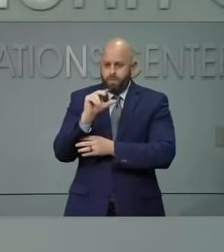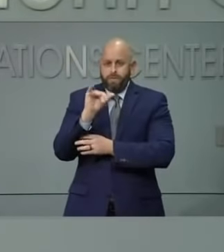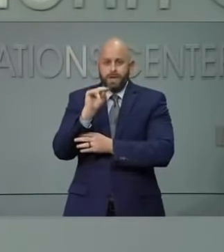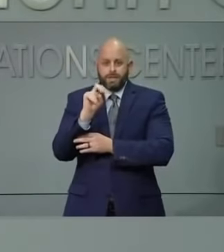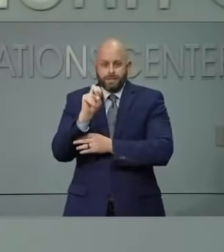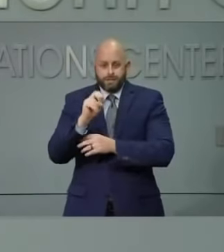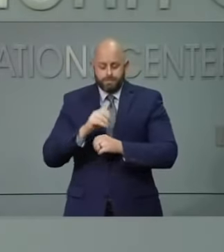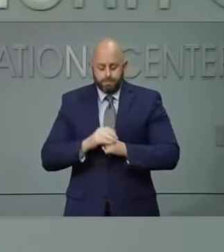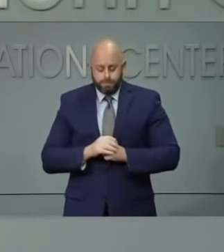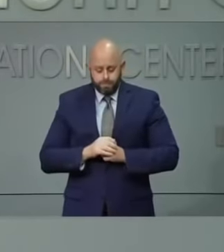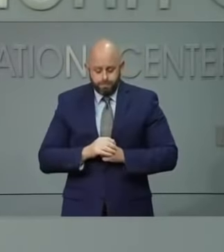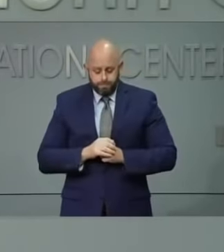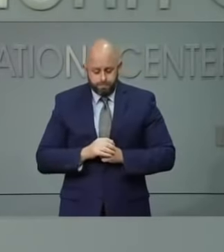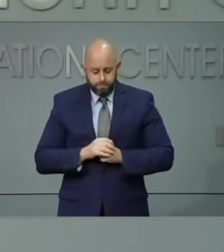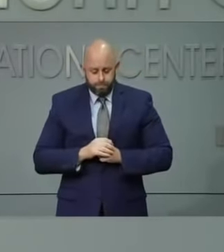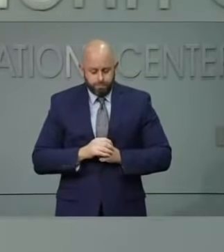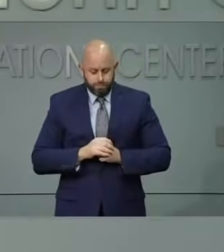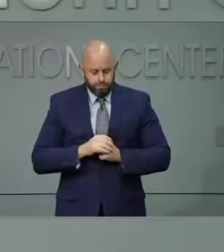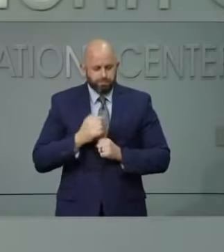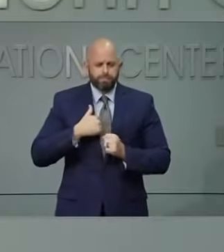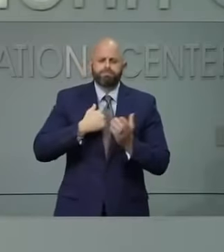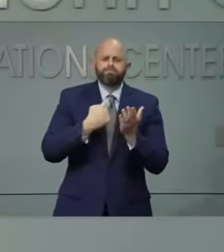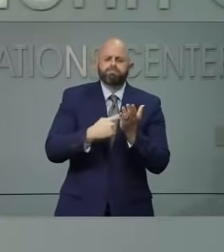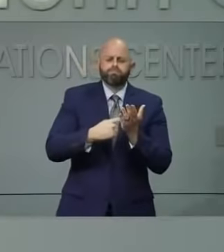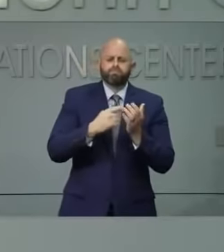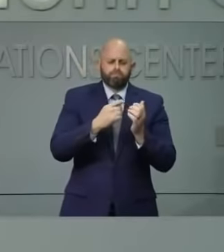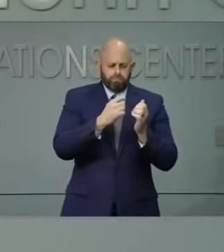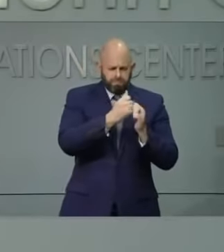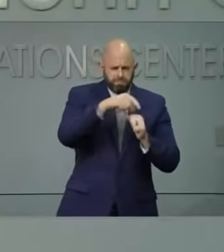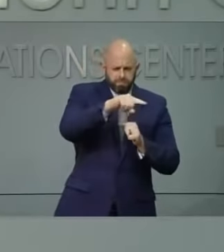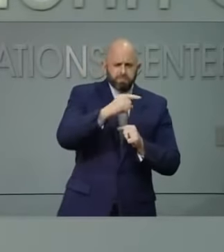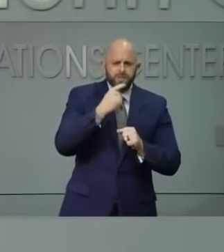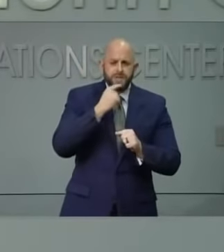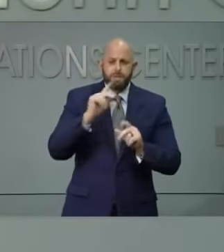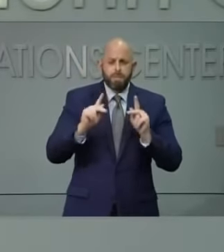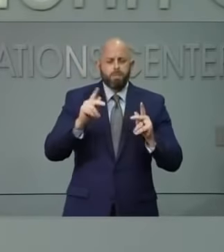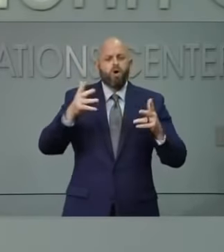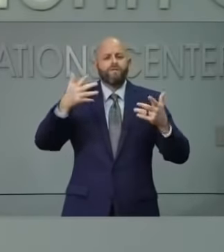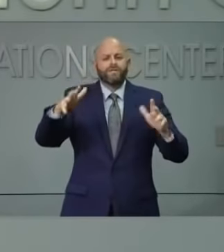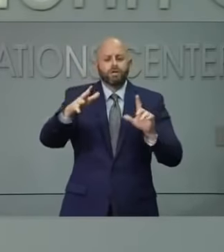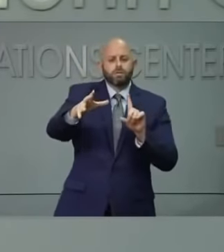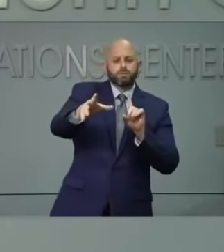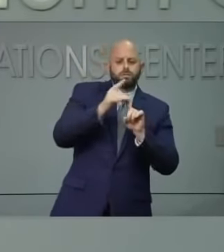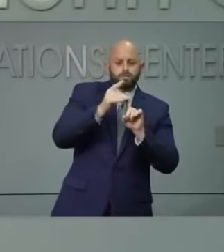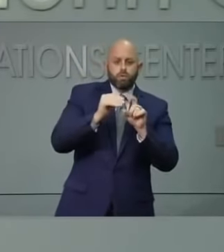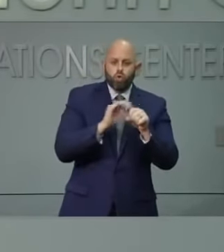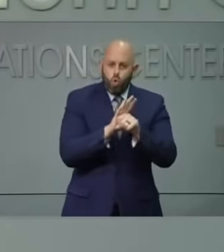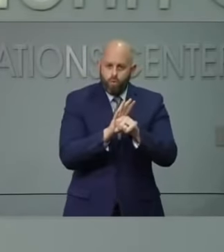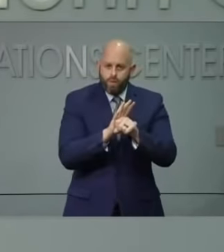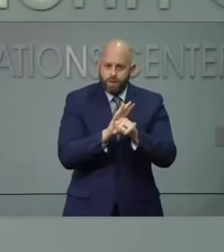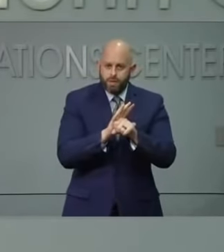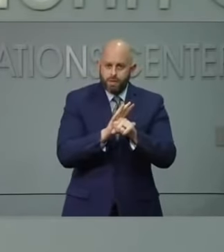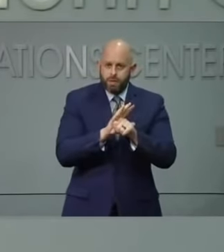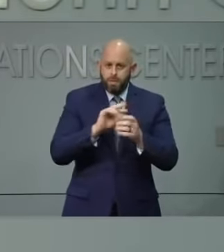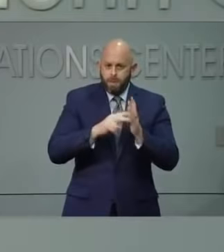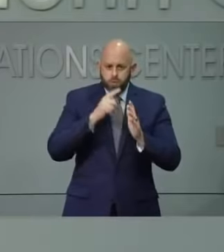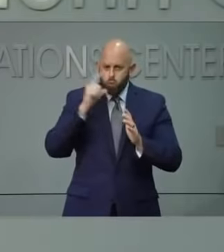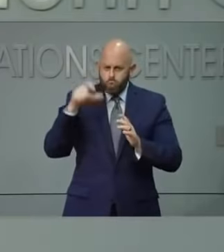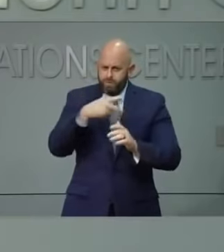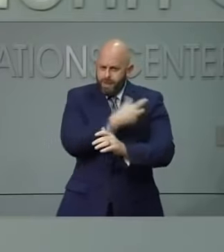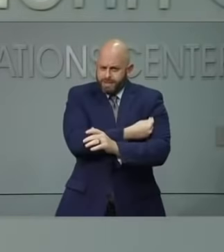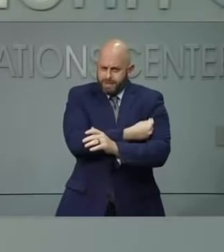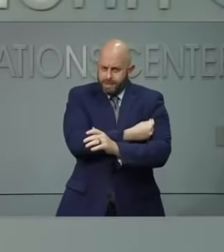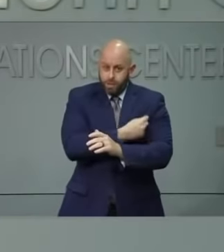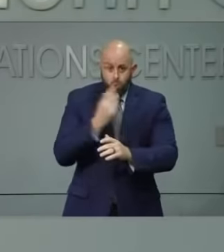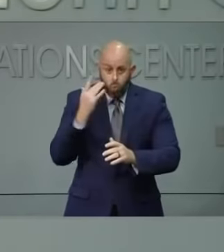already tested positive for COVID-19, should they be anticipating that they too should be getting the vaccine,